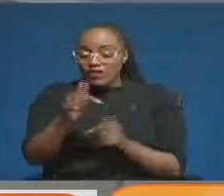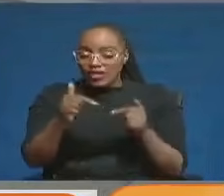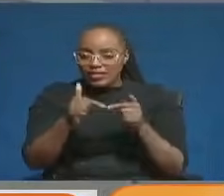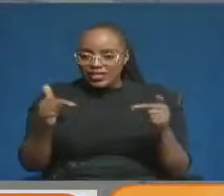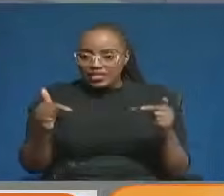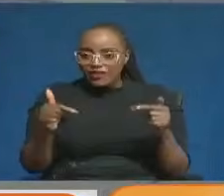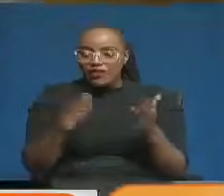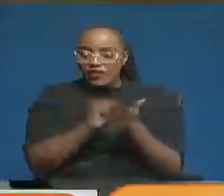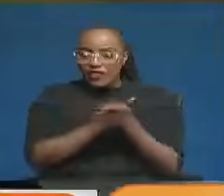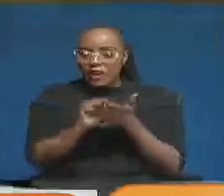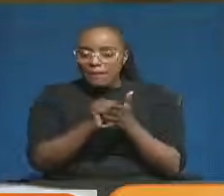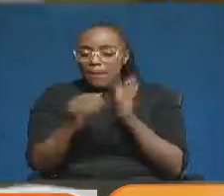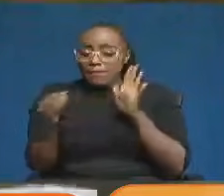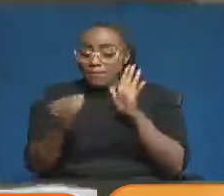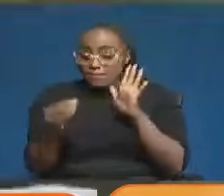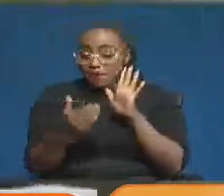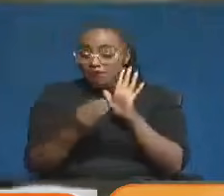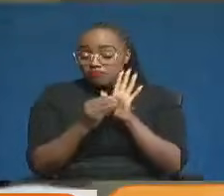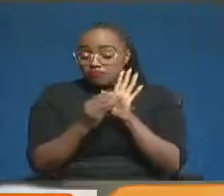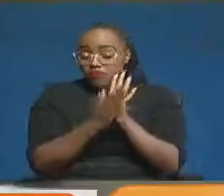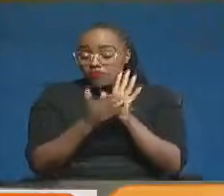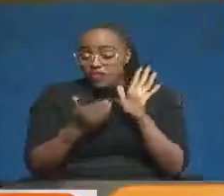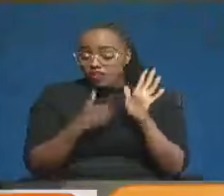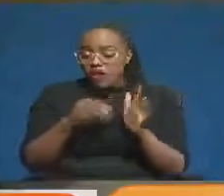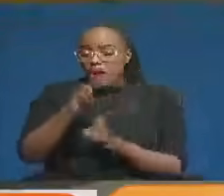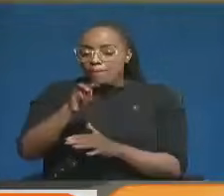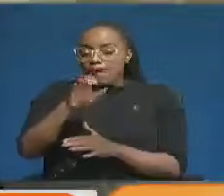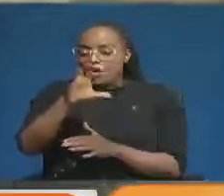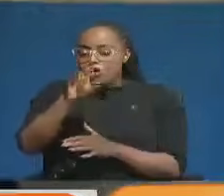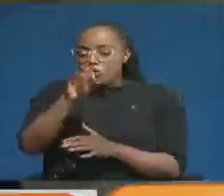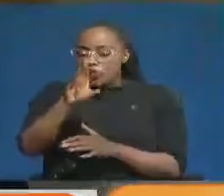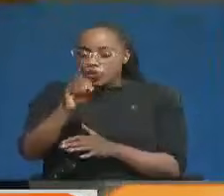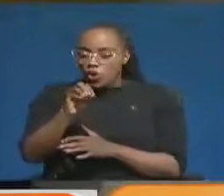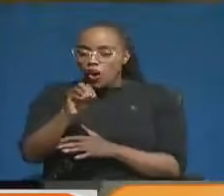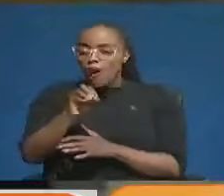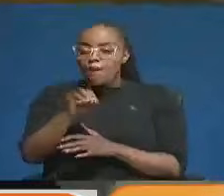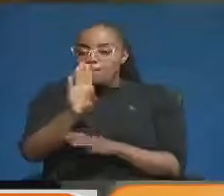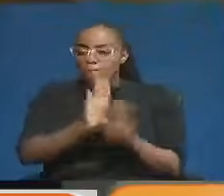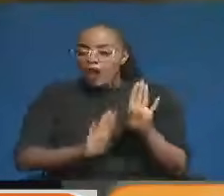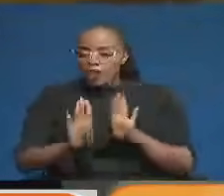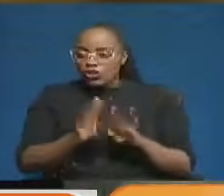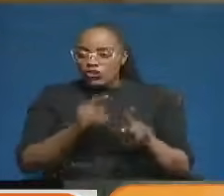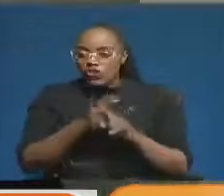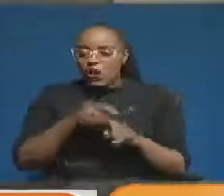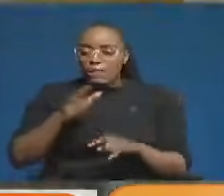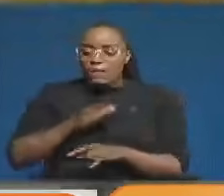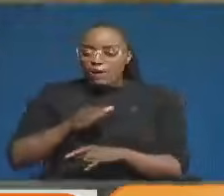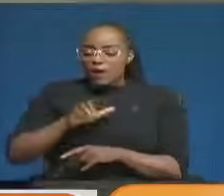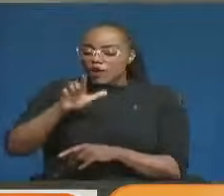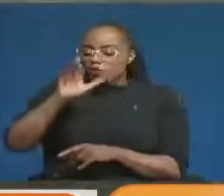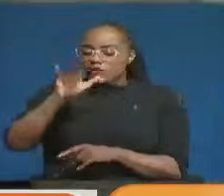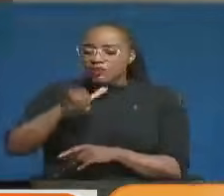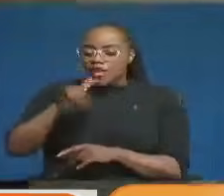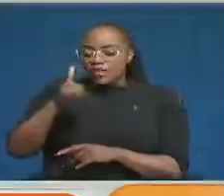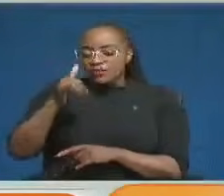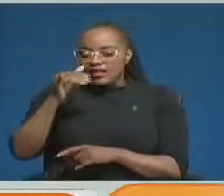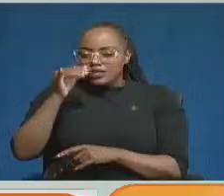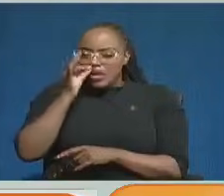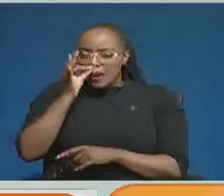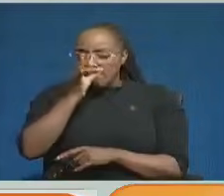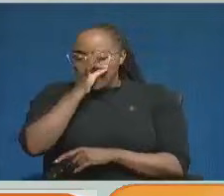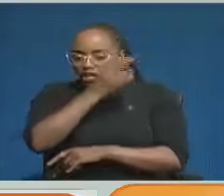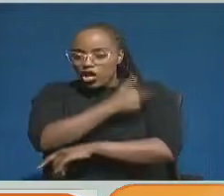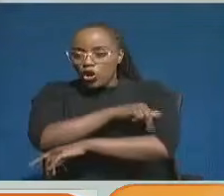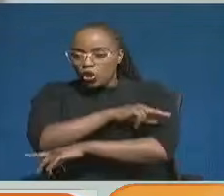findings published by the Center of Microbiology Research, surveillance from Mama Lucy Kibaki Hospital showed that 45%